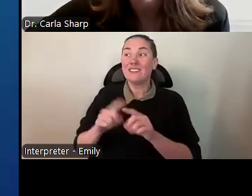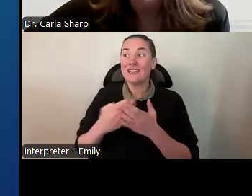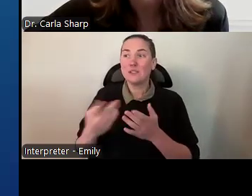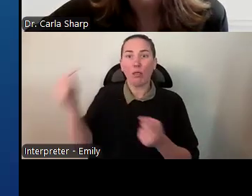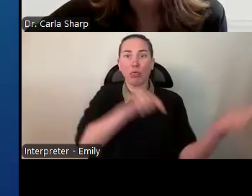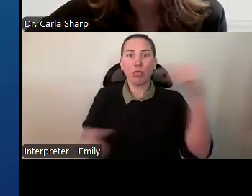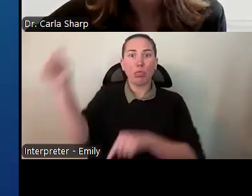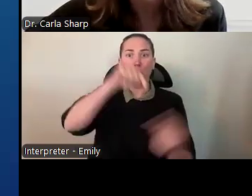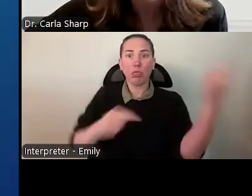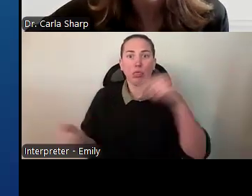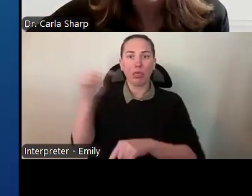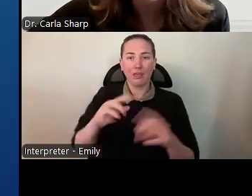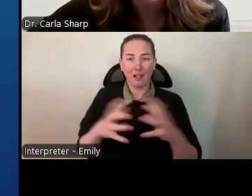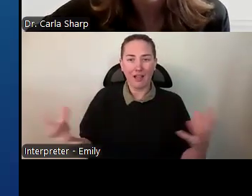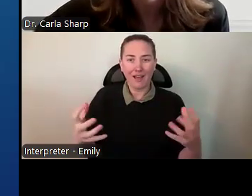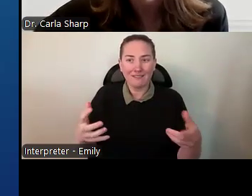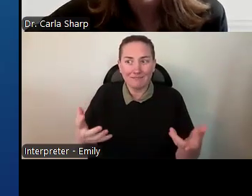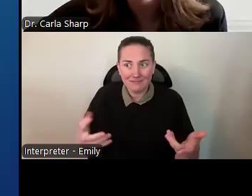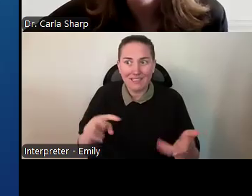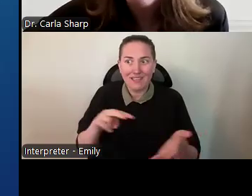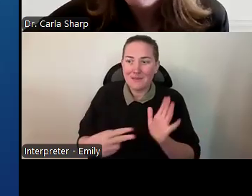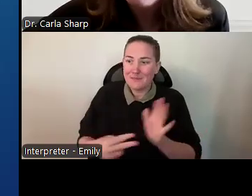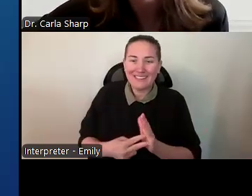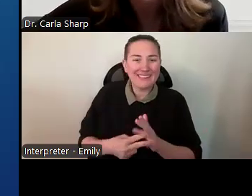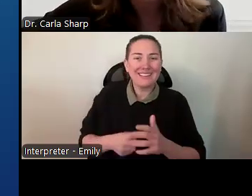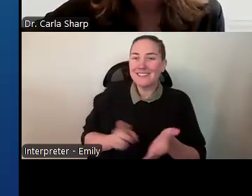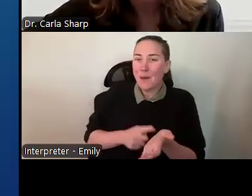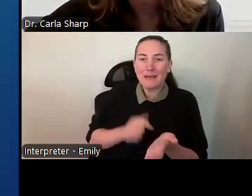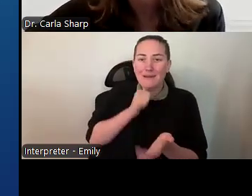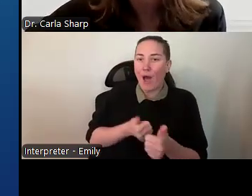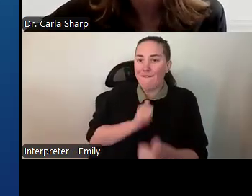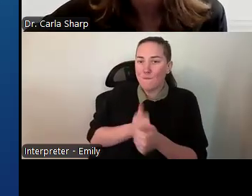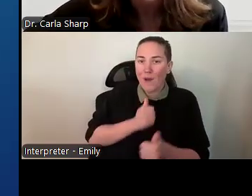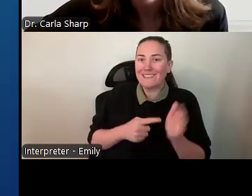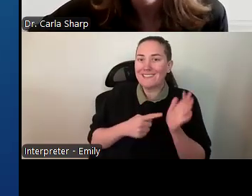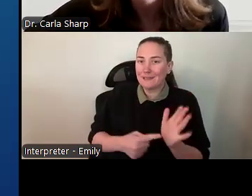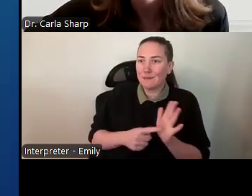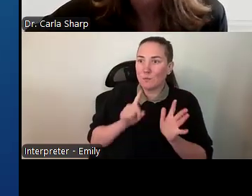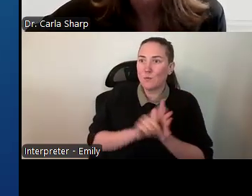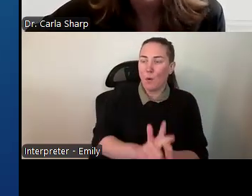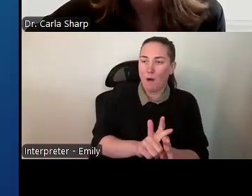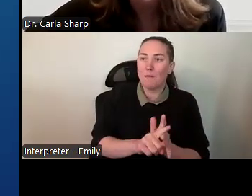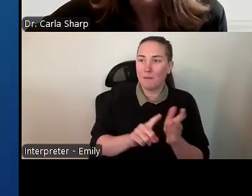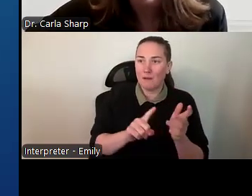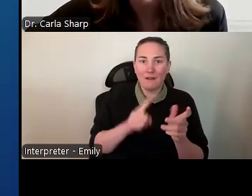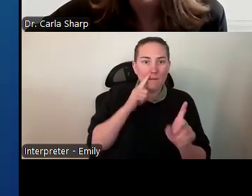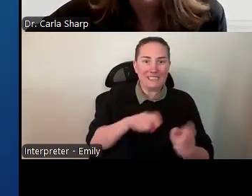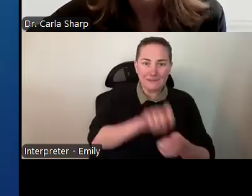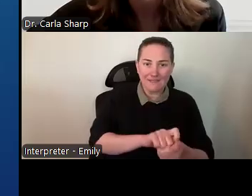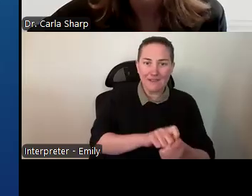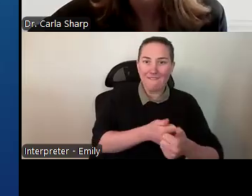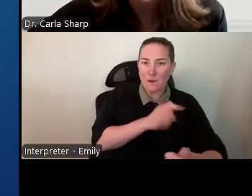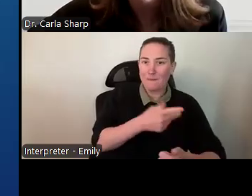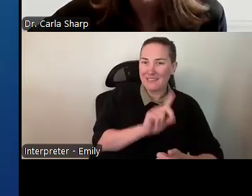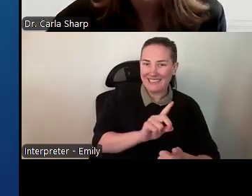other's factors. So you don't get all of the avoidant PD symptoms loading onto an avoidant PD